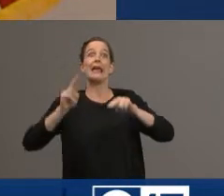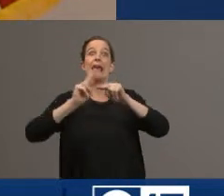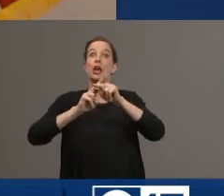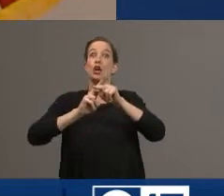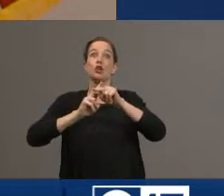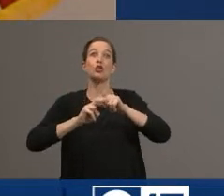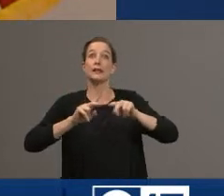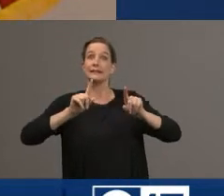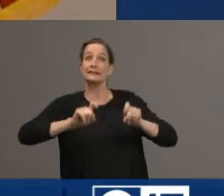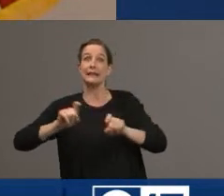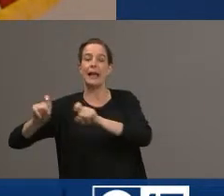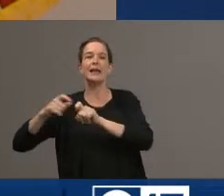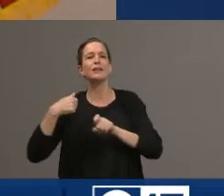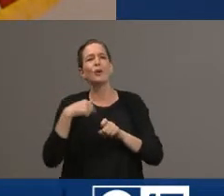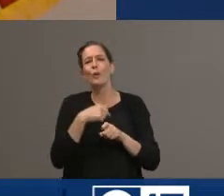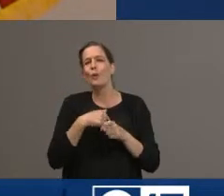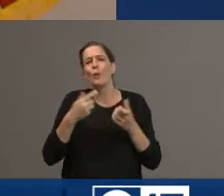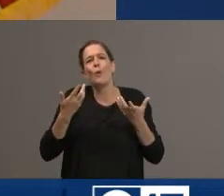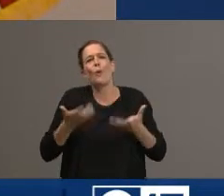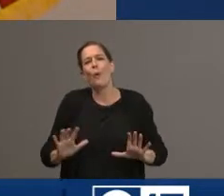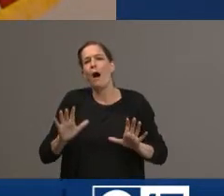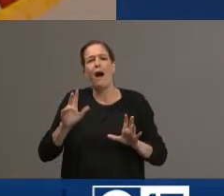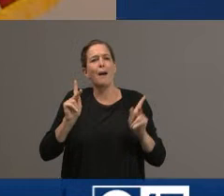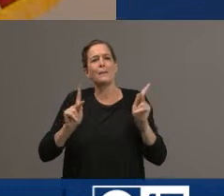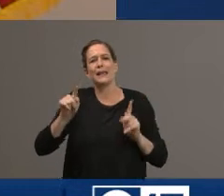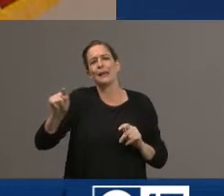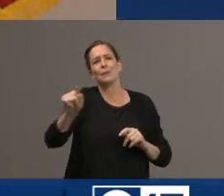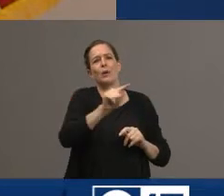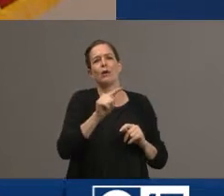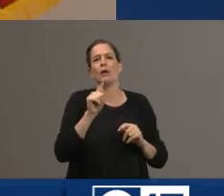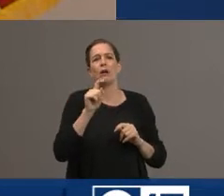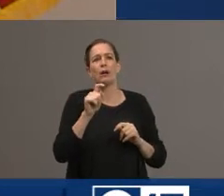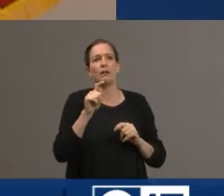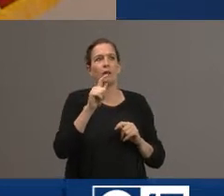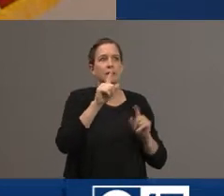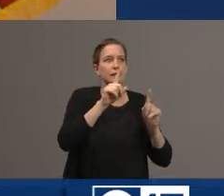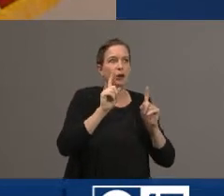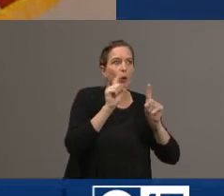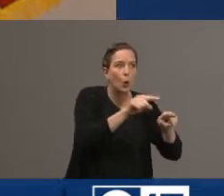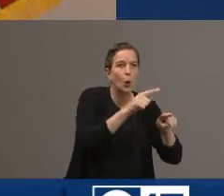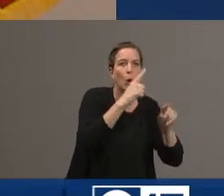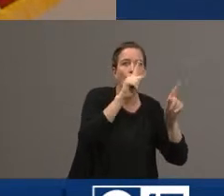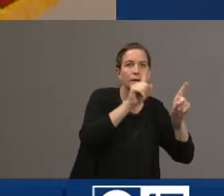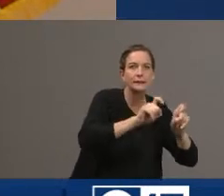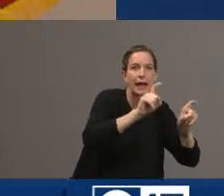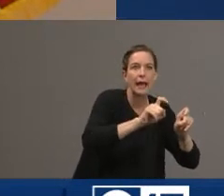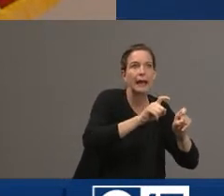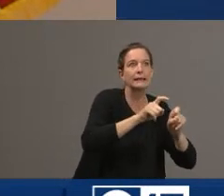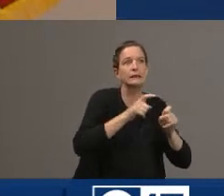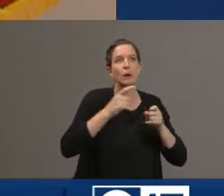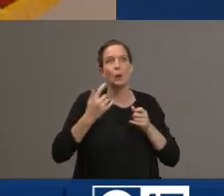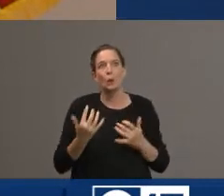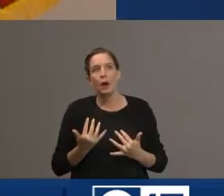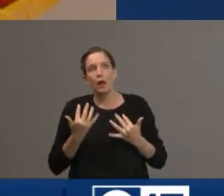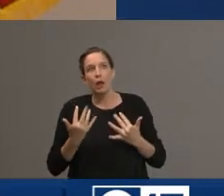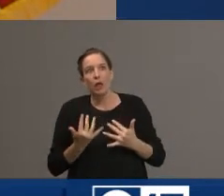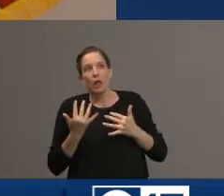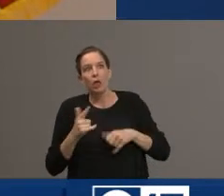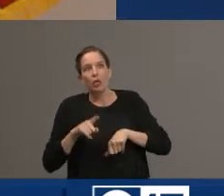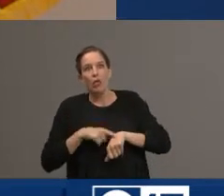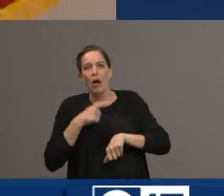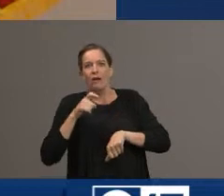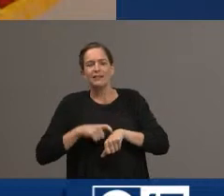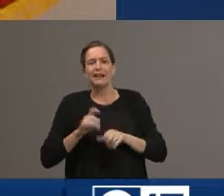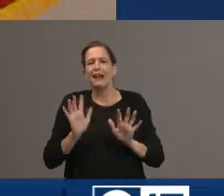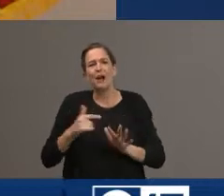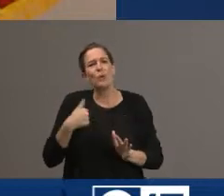either to get the test or to get the test results, because we know how nerve-wracking that can be. We did work to, while